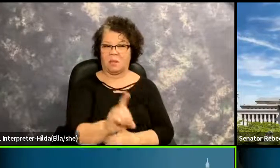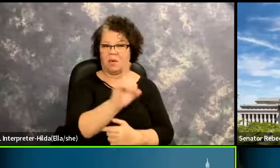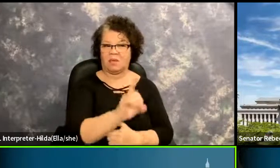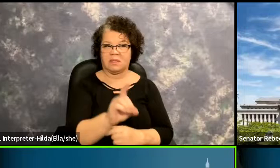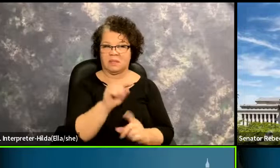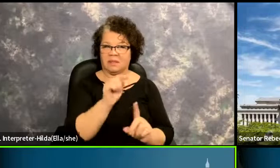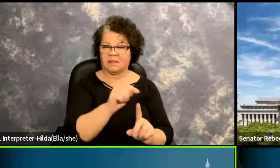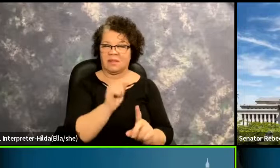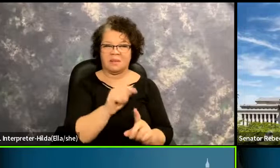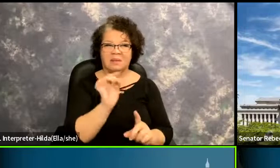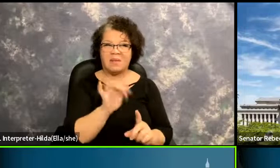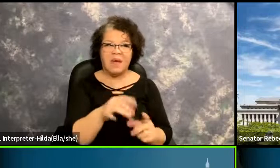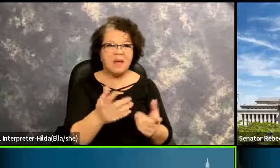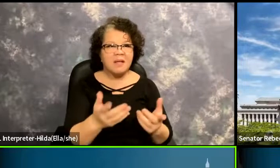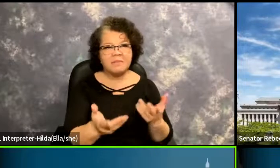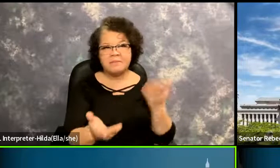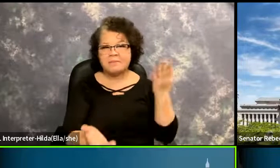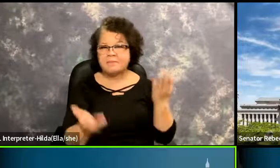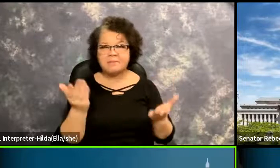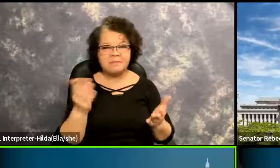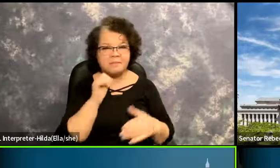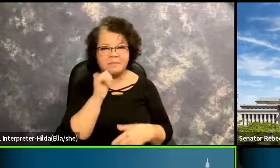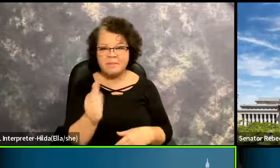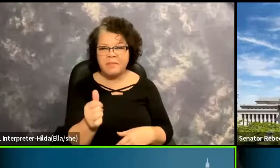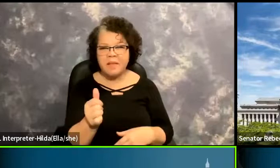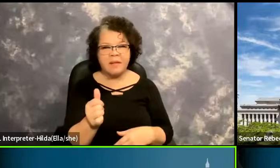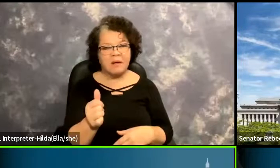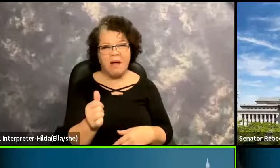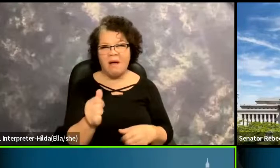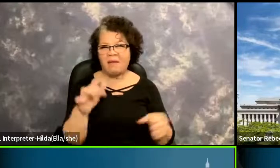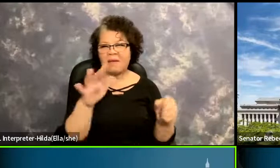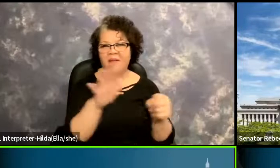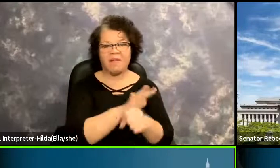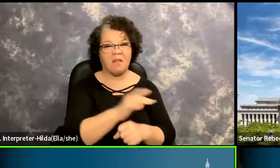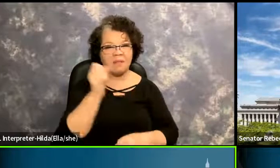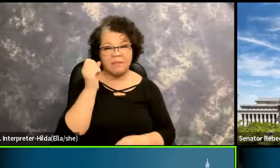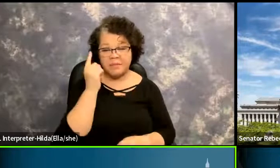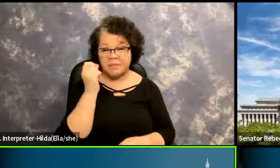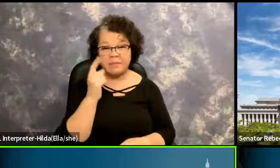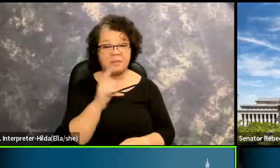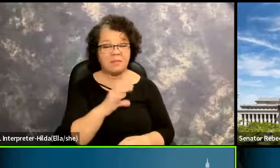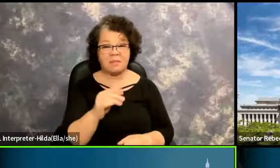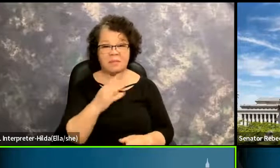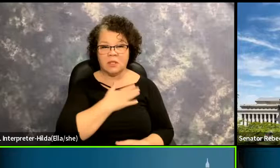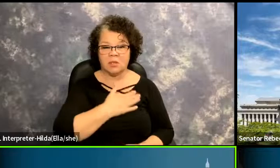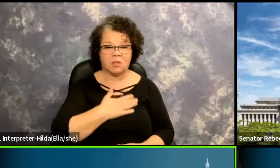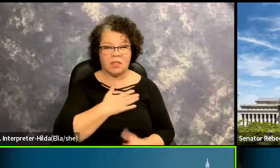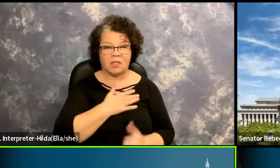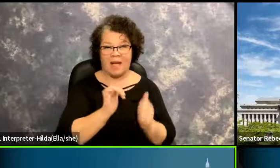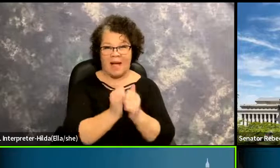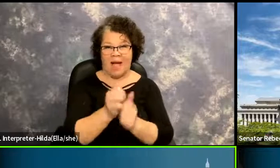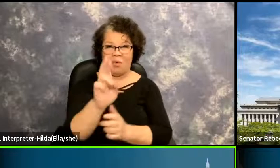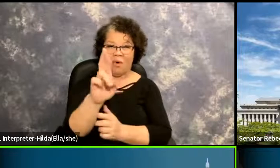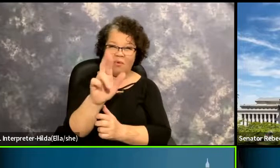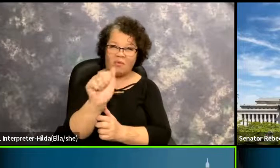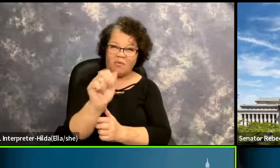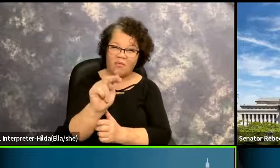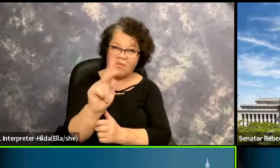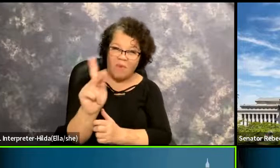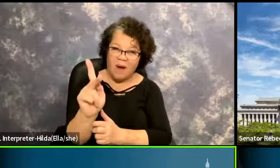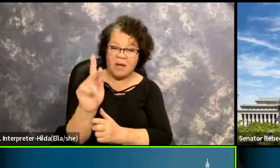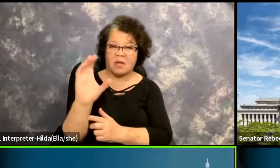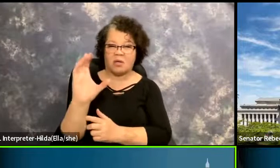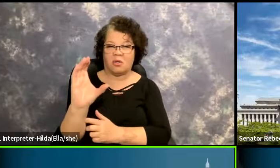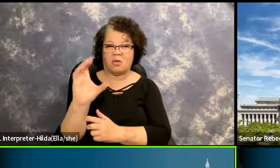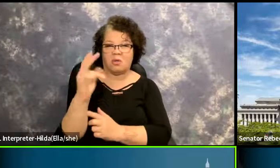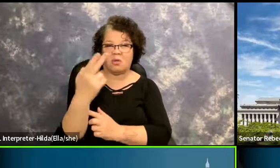that may not fully understand and appreciate how ranked choice voting takes place. You may